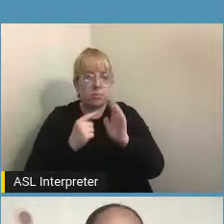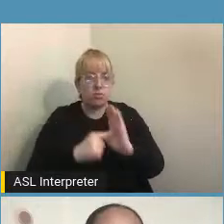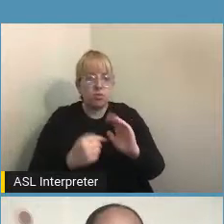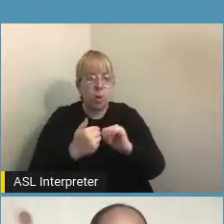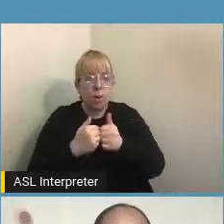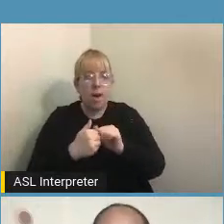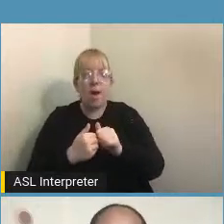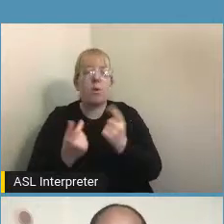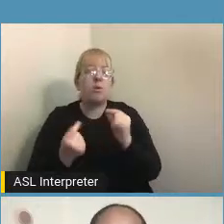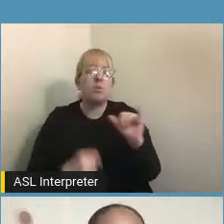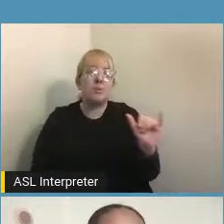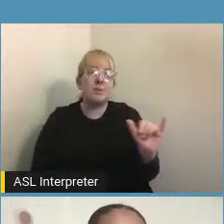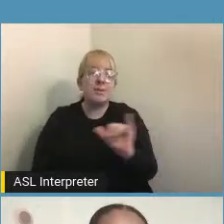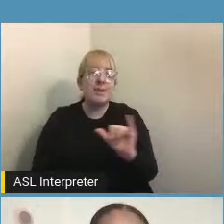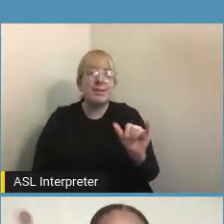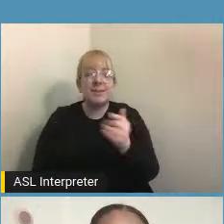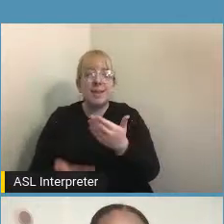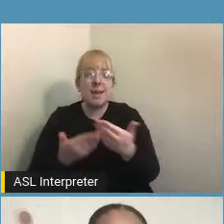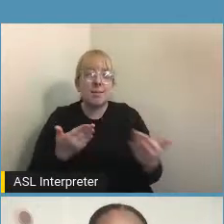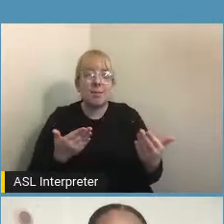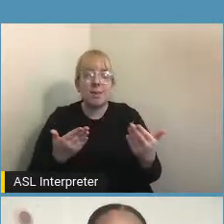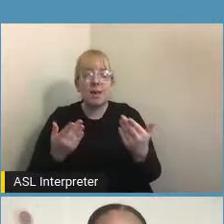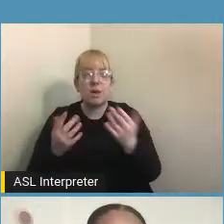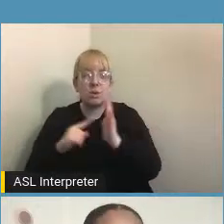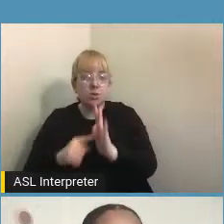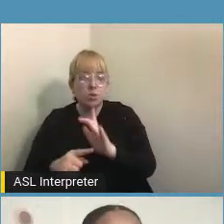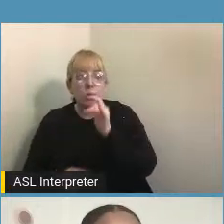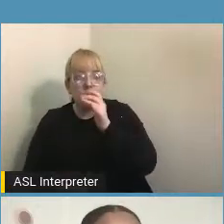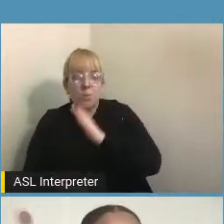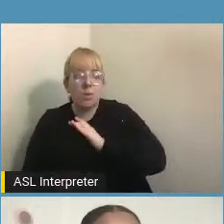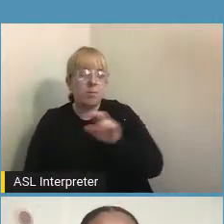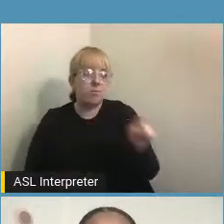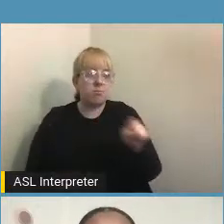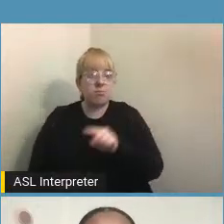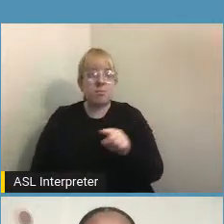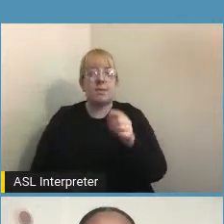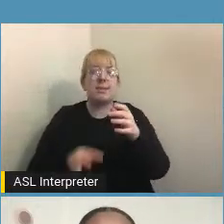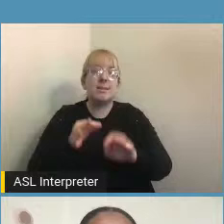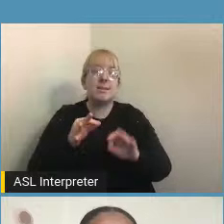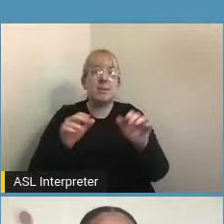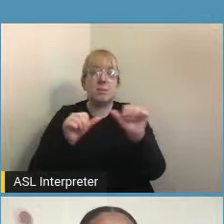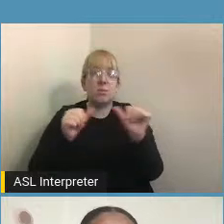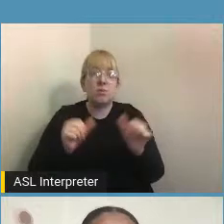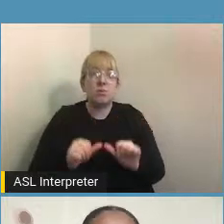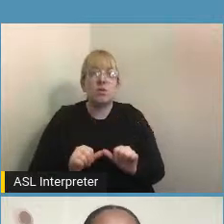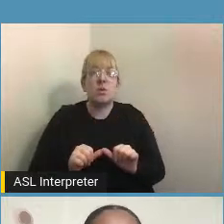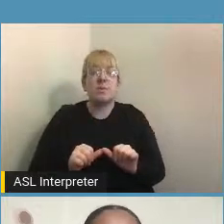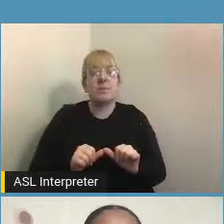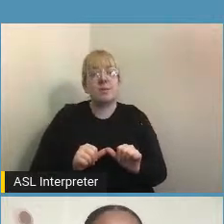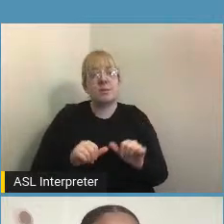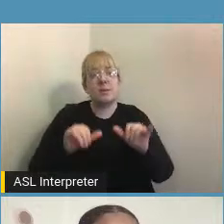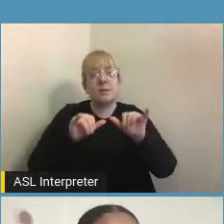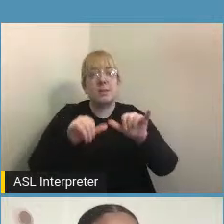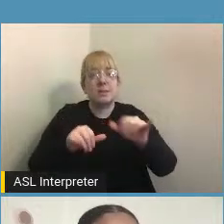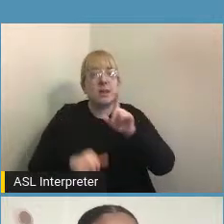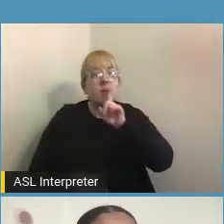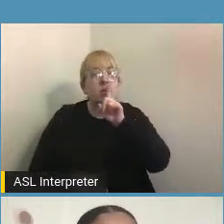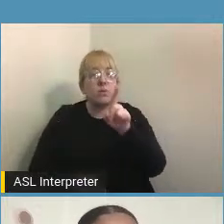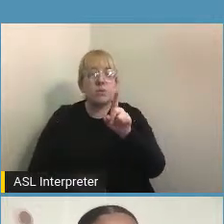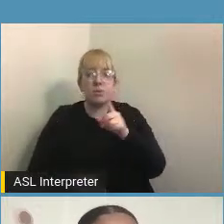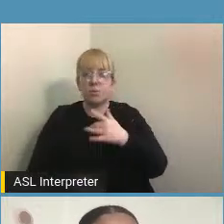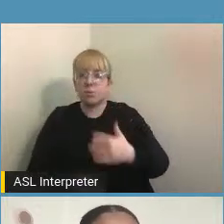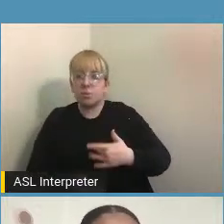way. Again, using, our simple shapes, our, staying true to that look and feel